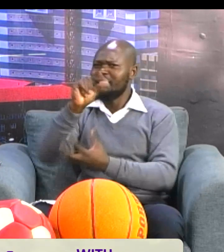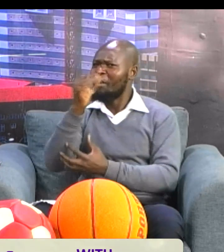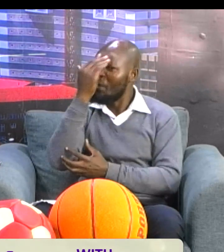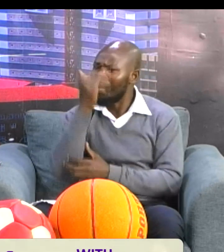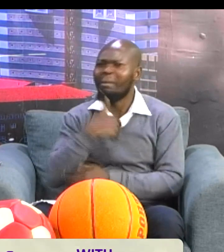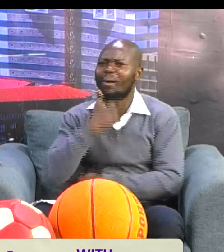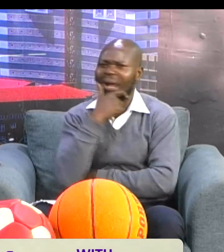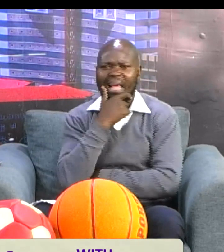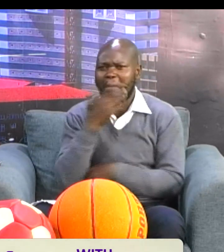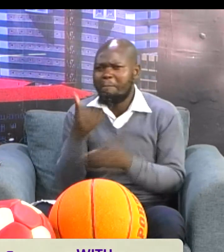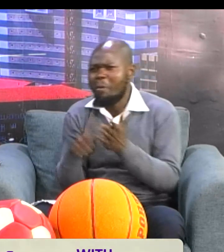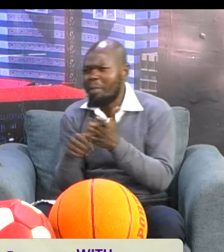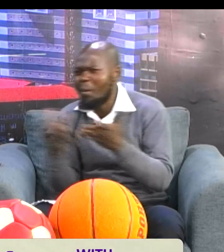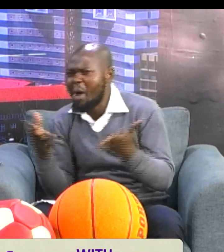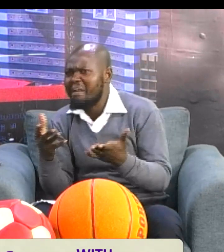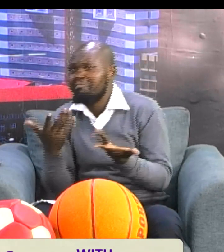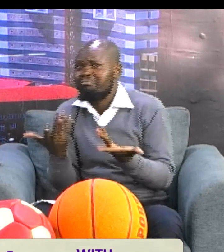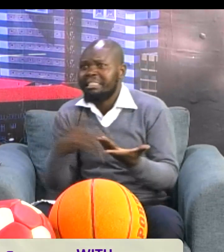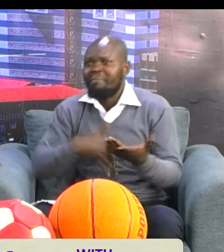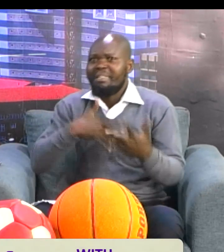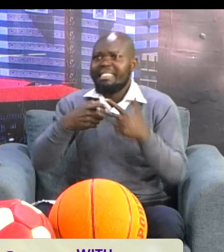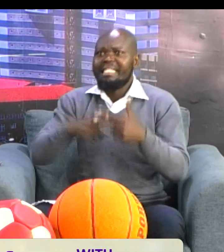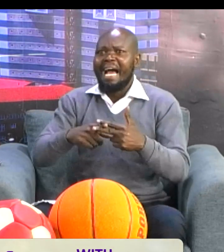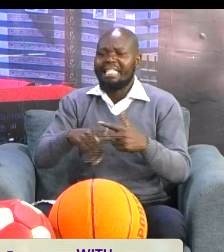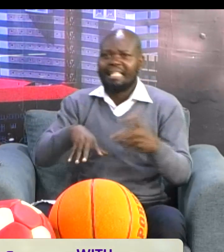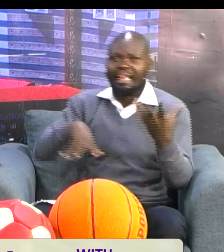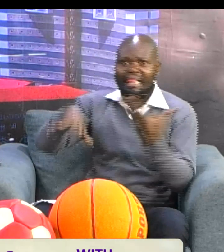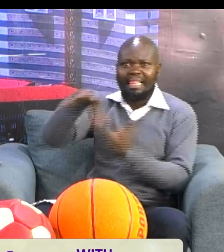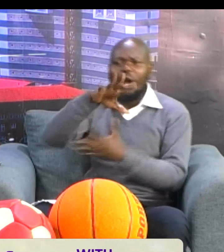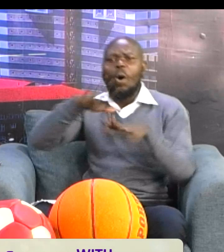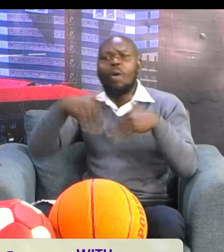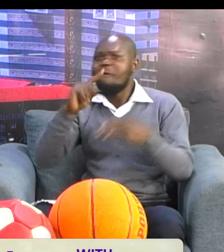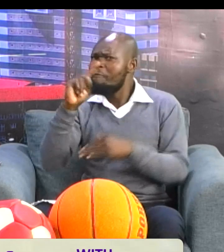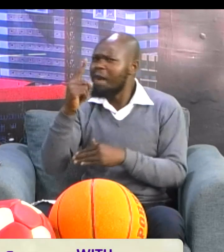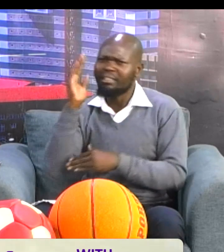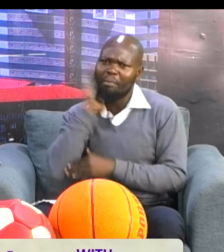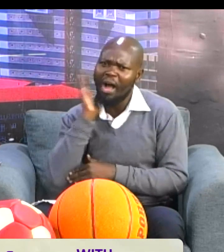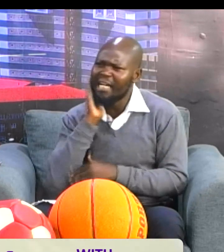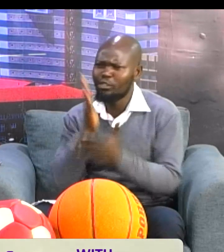action, local football. I was a little bit confused before, because you see,